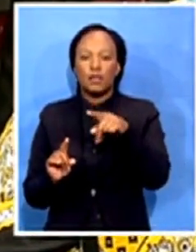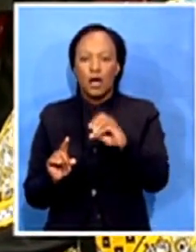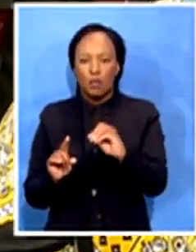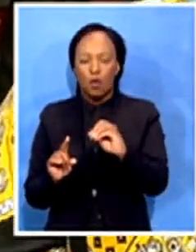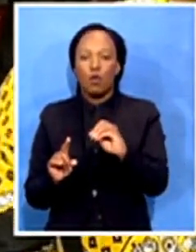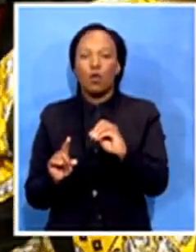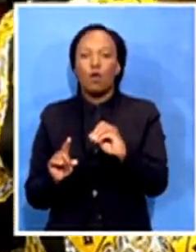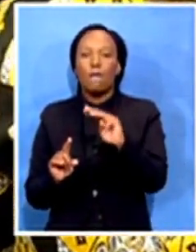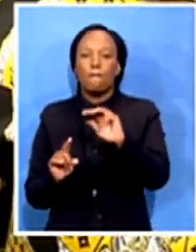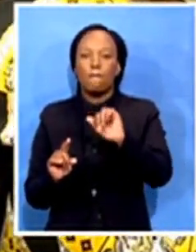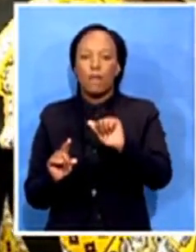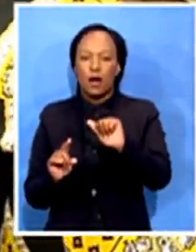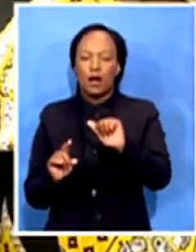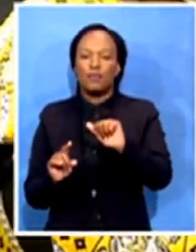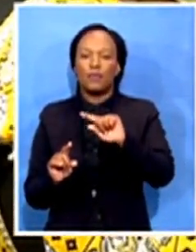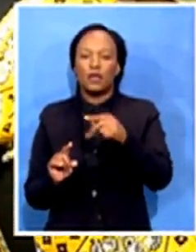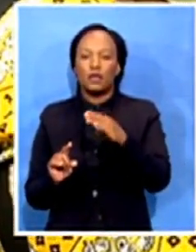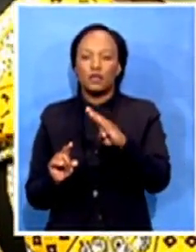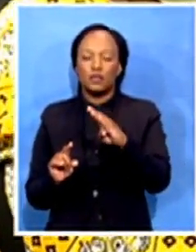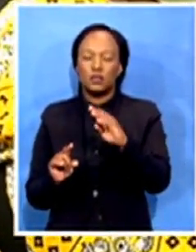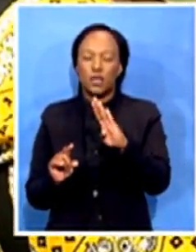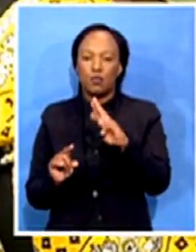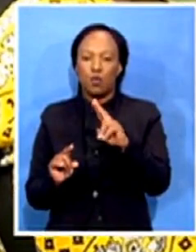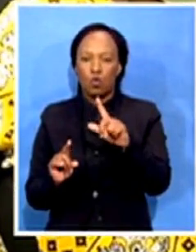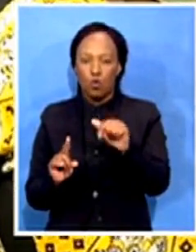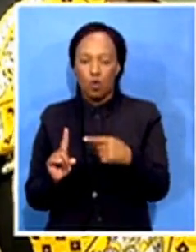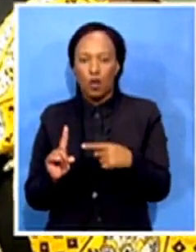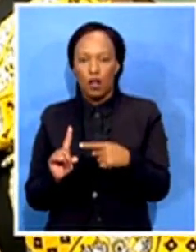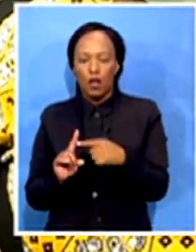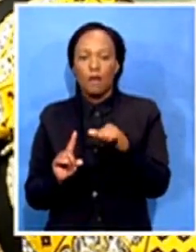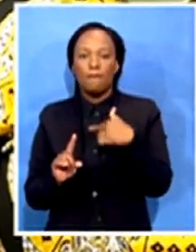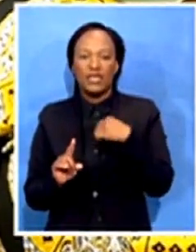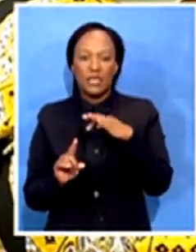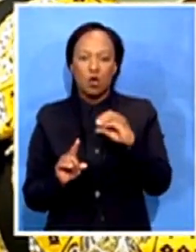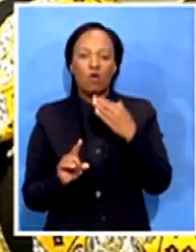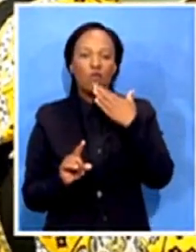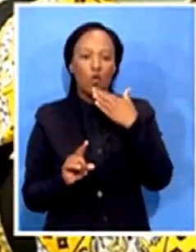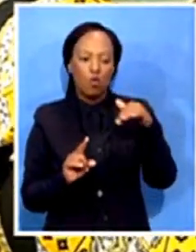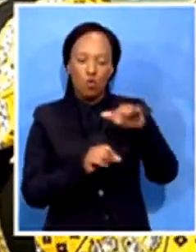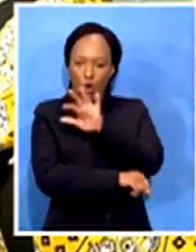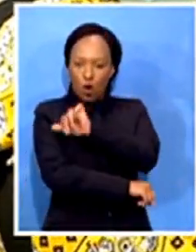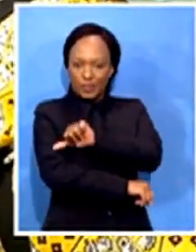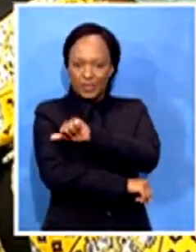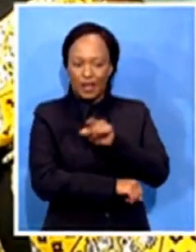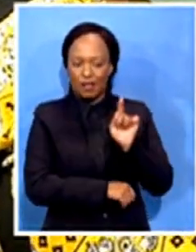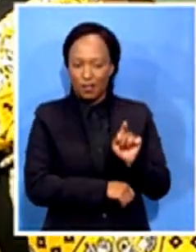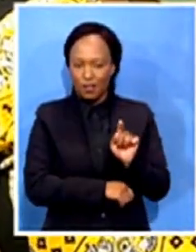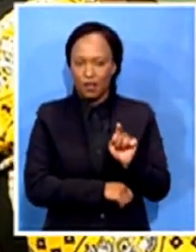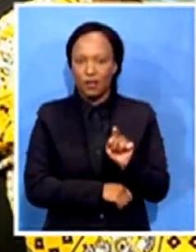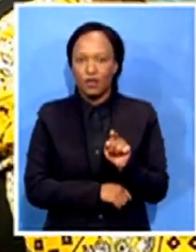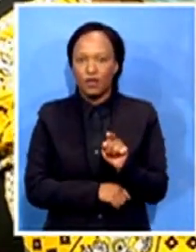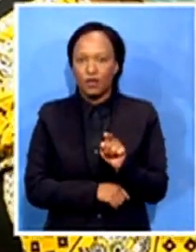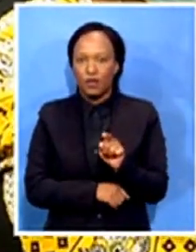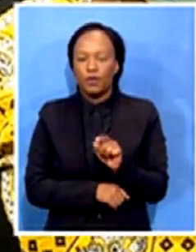MEC was saying about the PPE, the mask. Definitely we have got enough masks that are